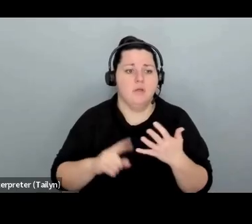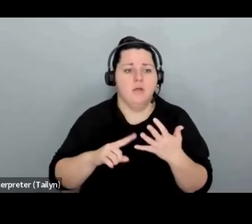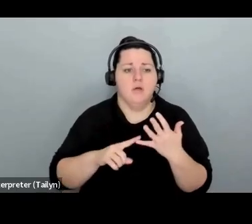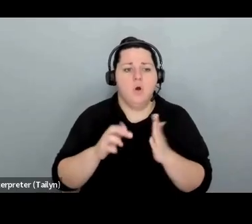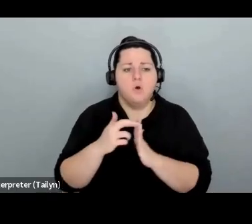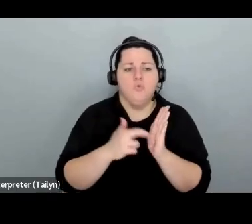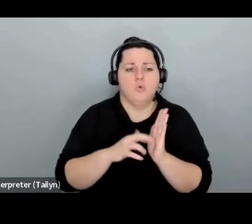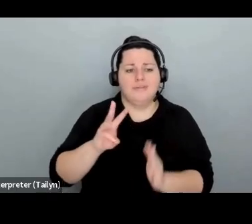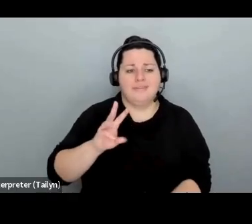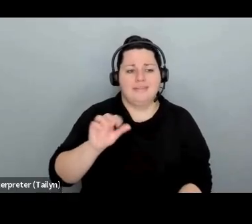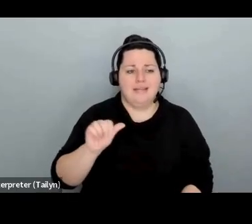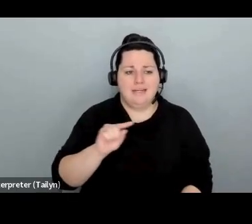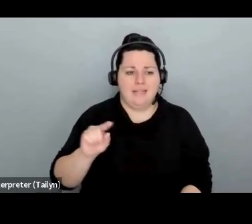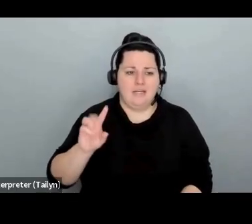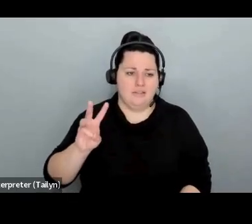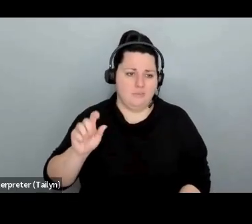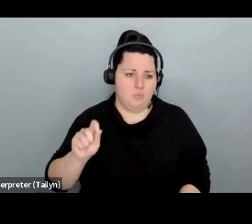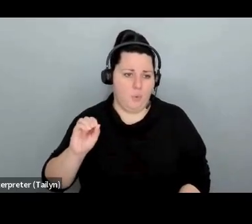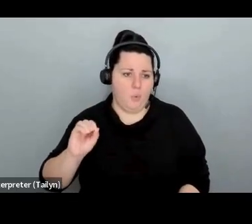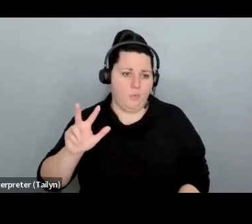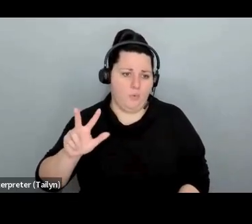Rule